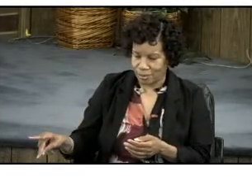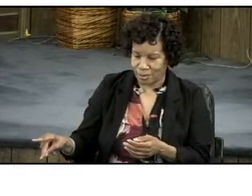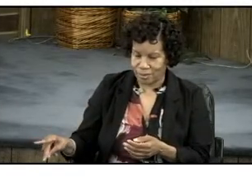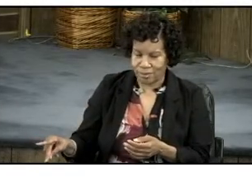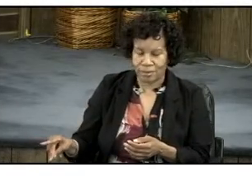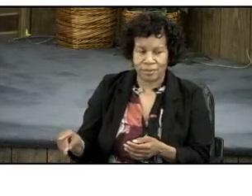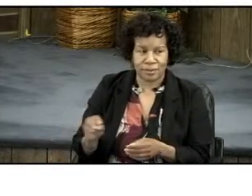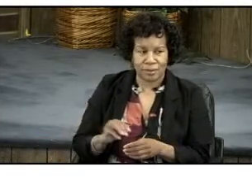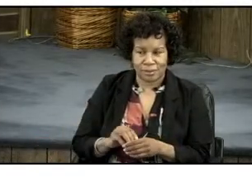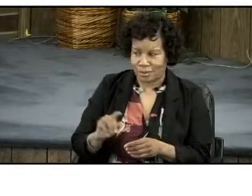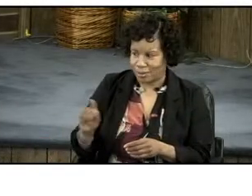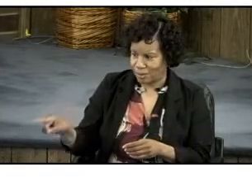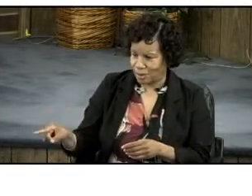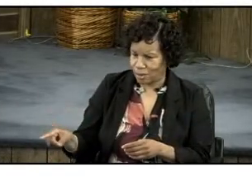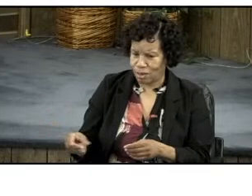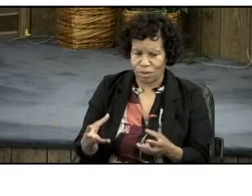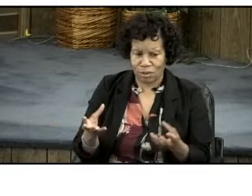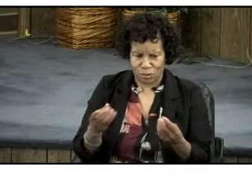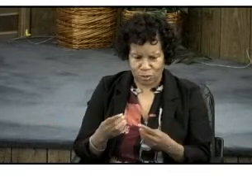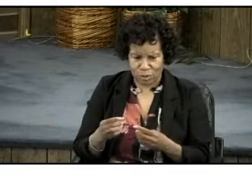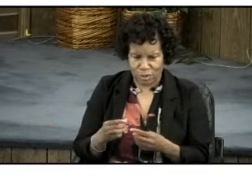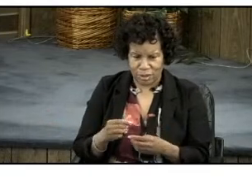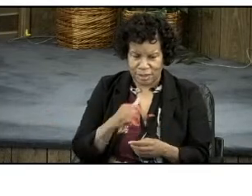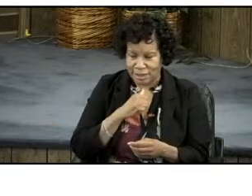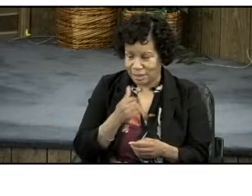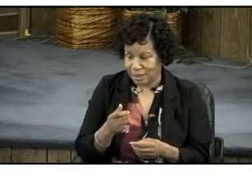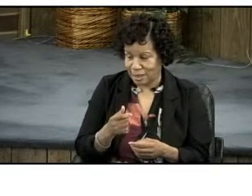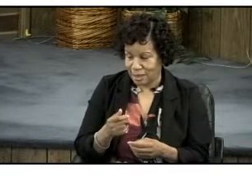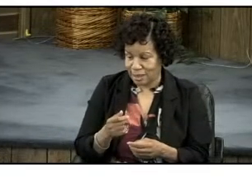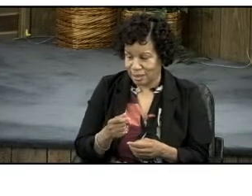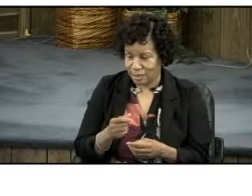Well, y'all might have won in Jericho, but this ain't Jericho.